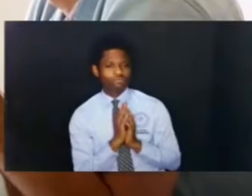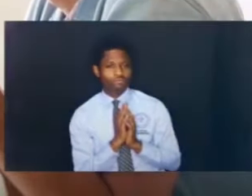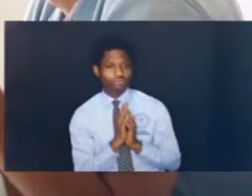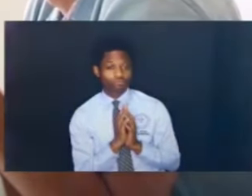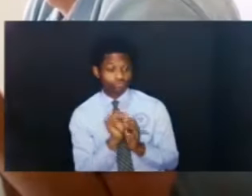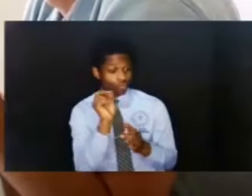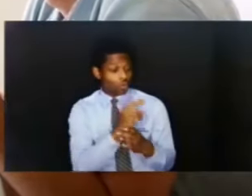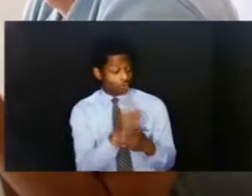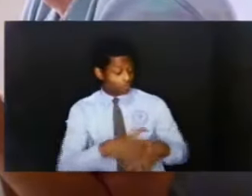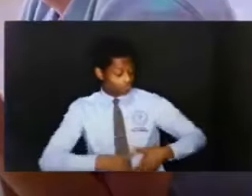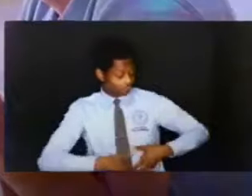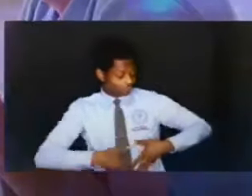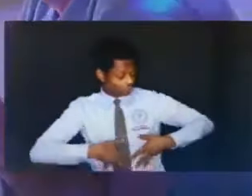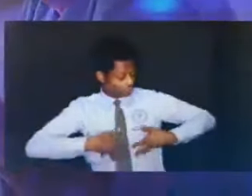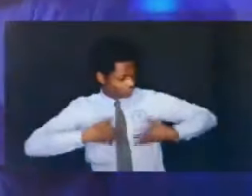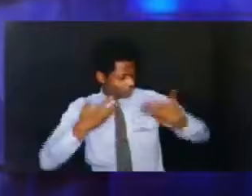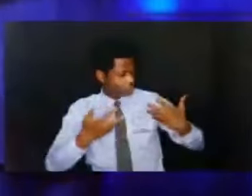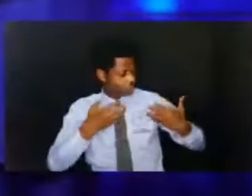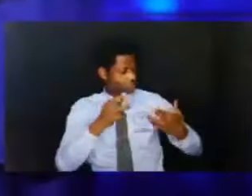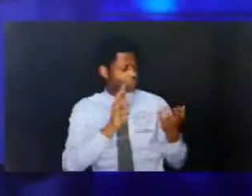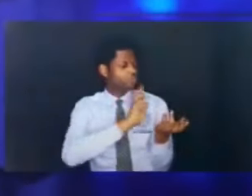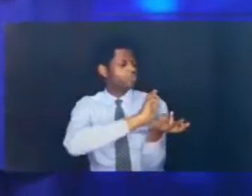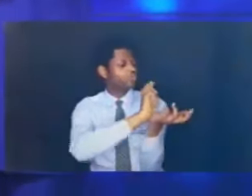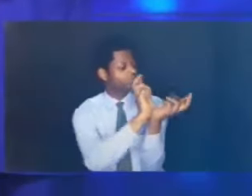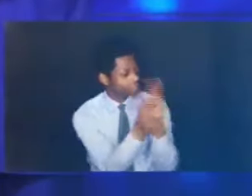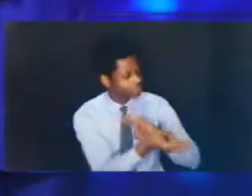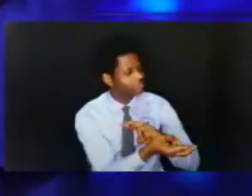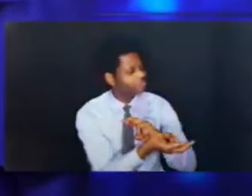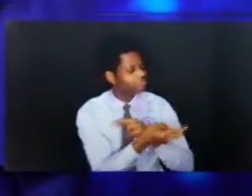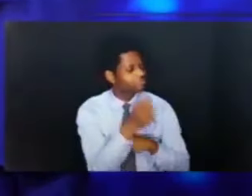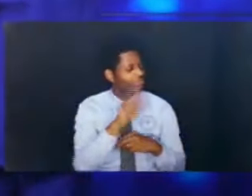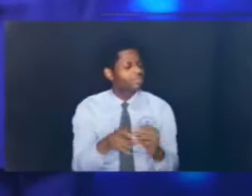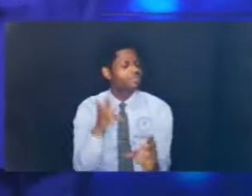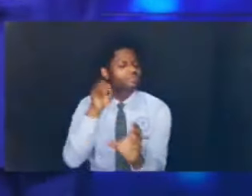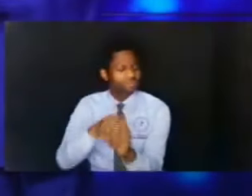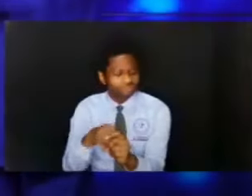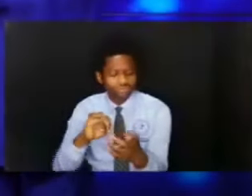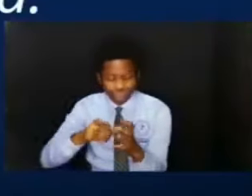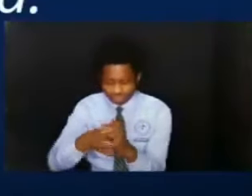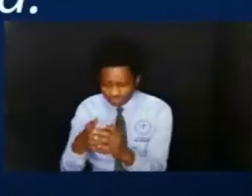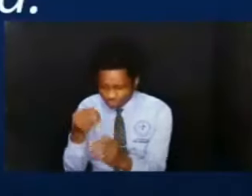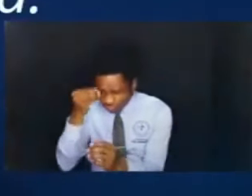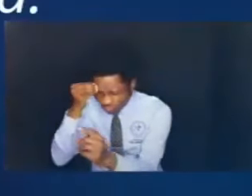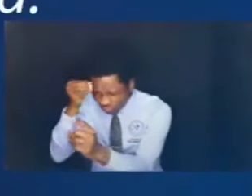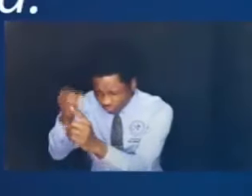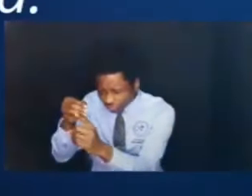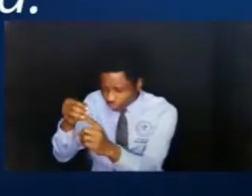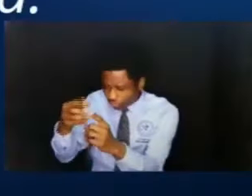all true penitence or repentance involve the attempt to rectify